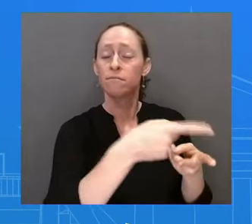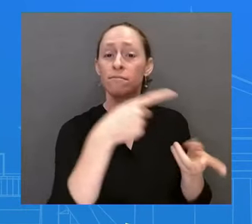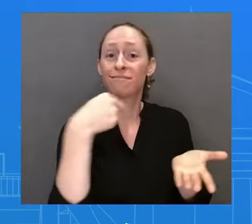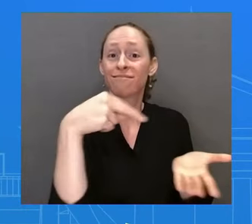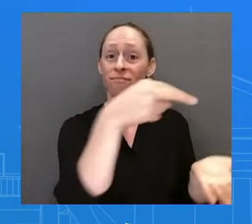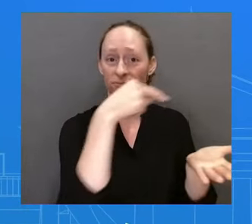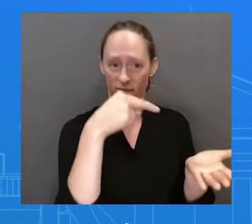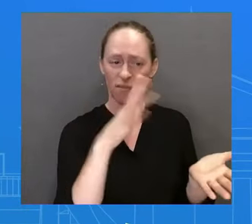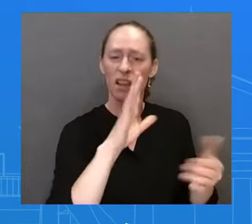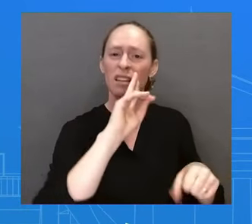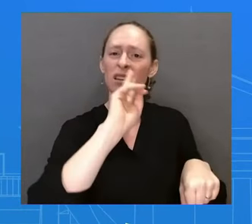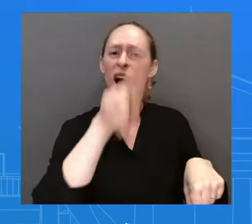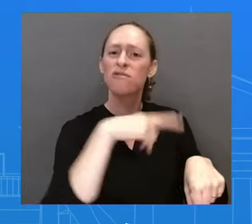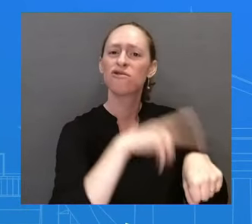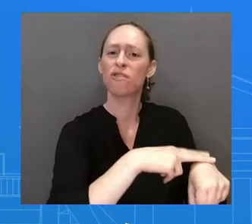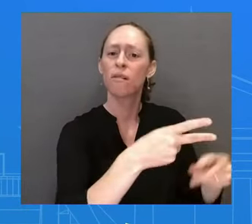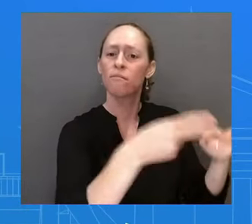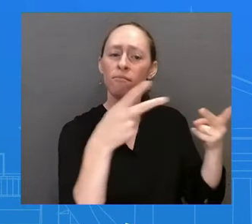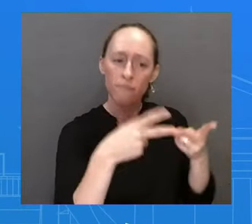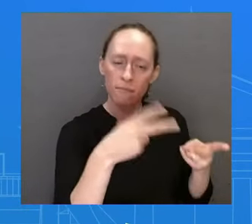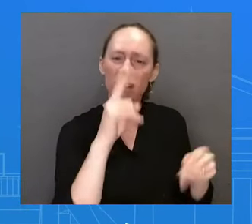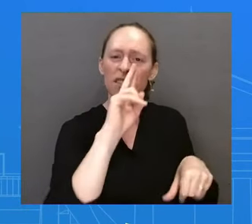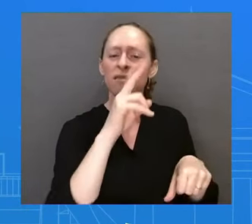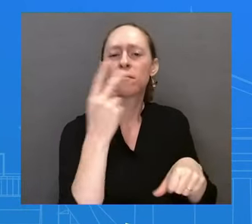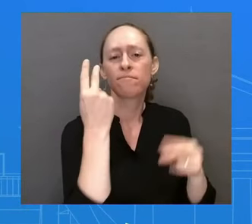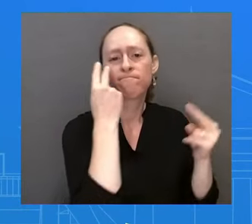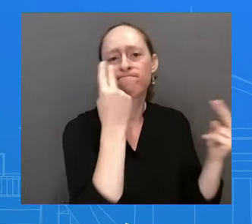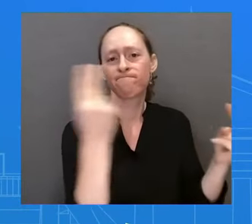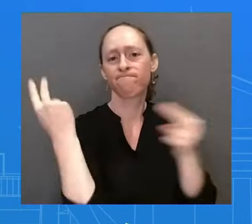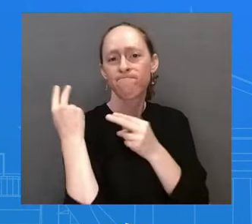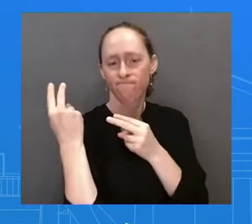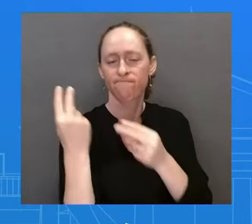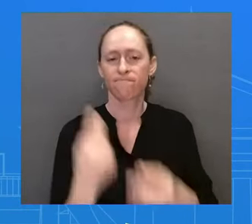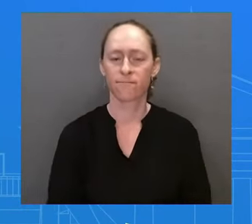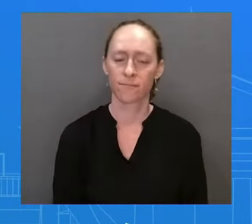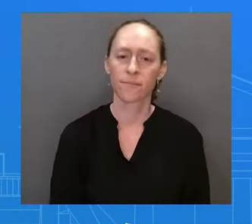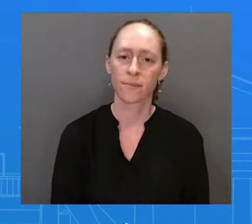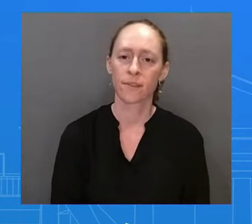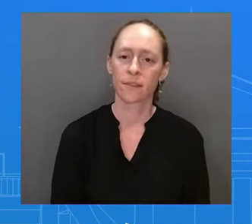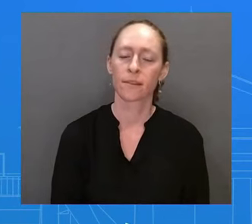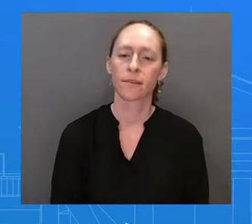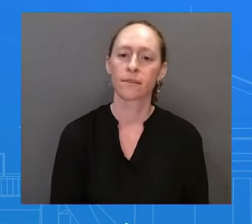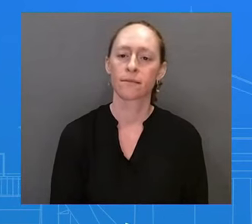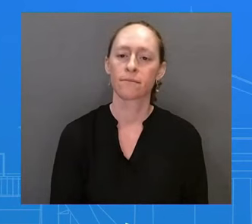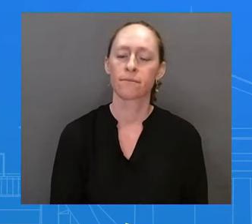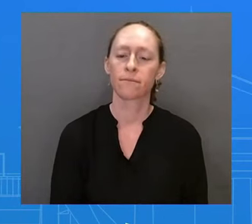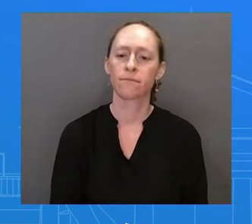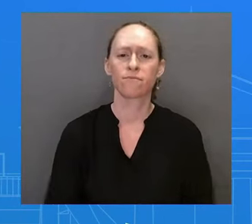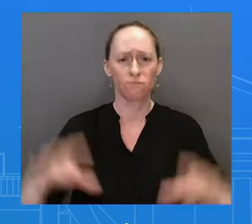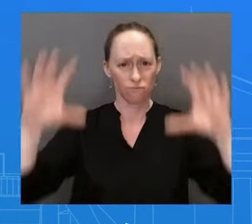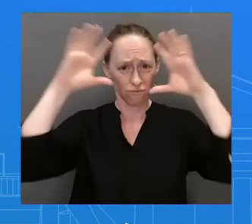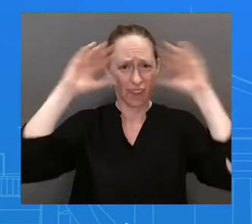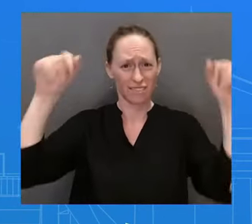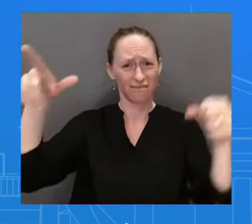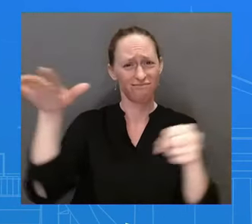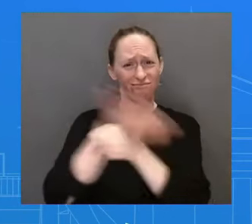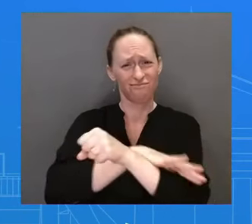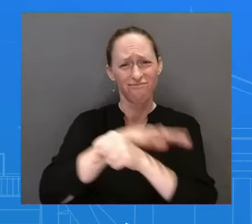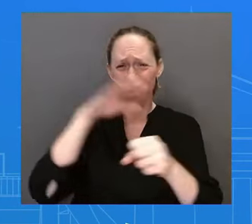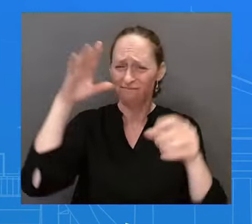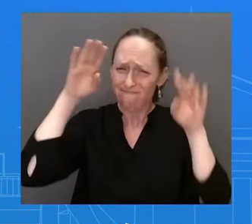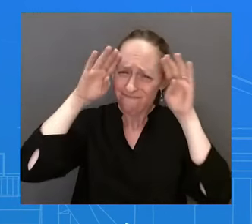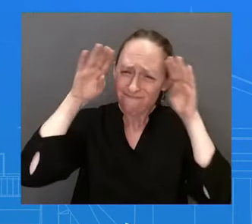fight to end the gun violence epidemic and continue to urge Congress to make common sense reforms to keep our community